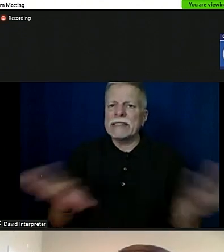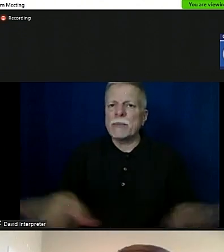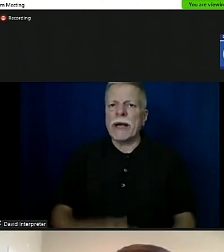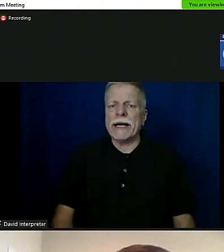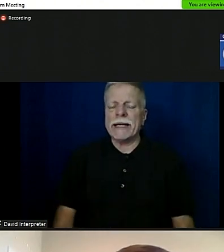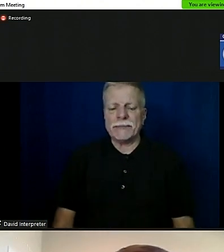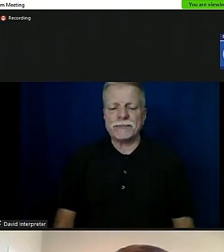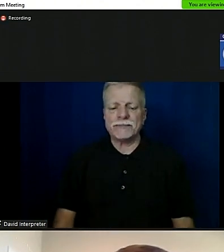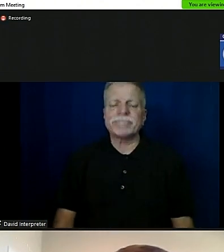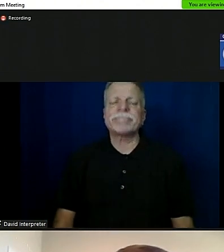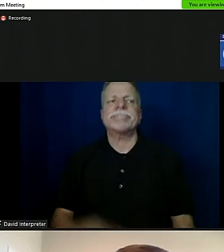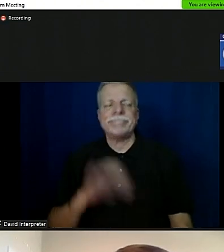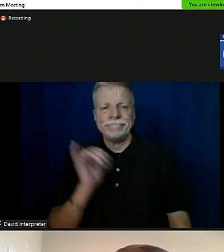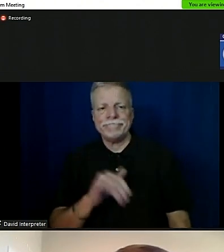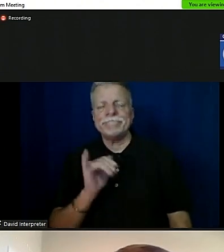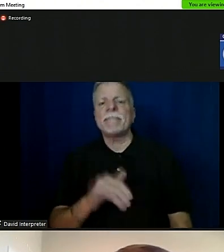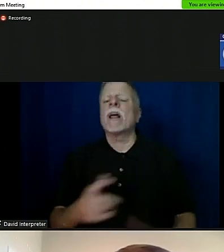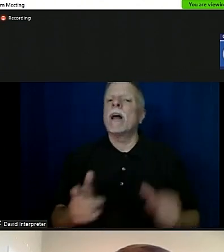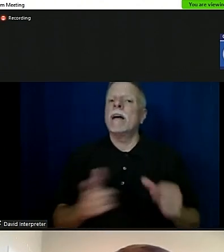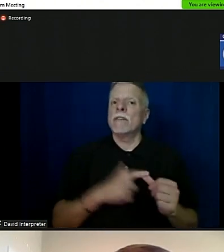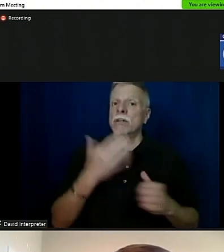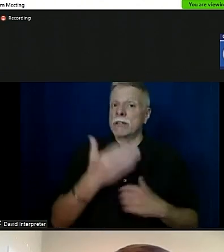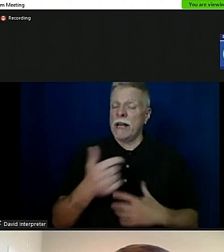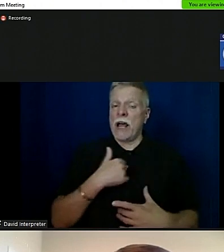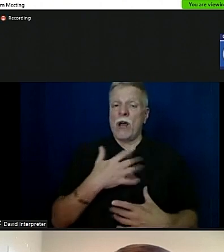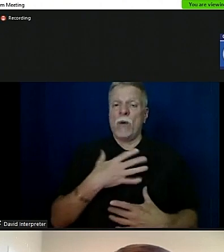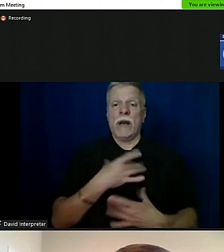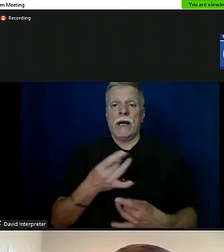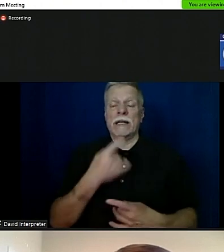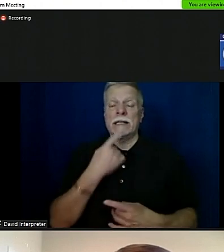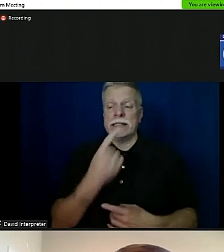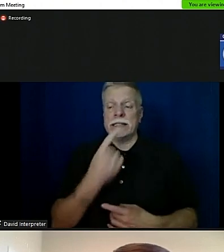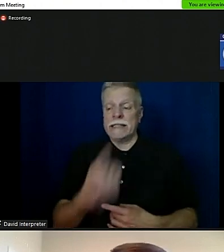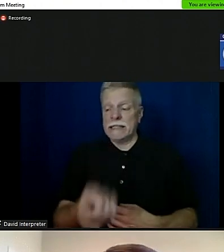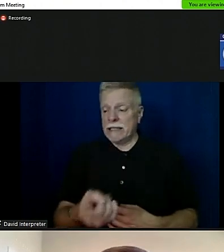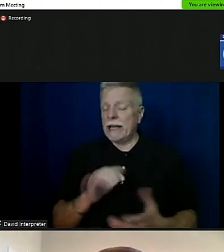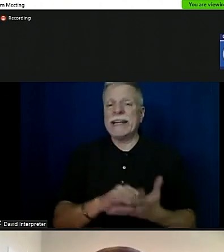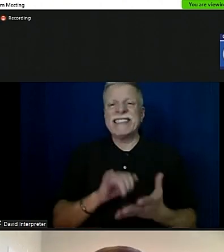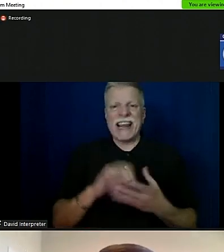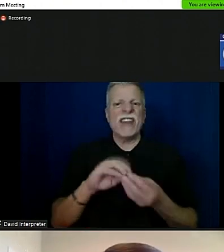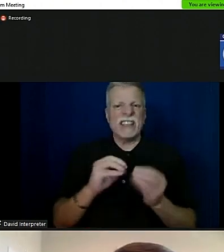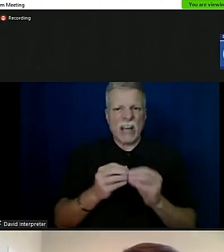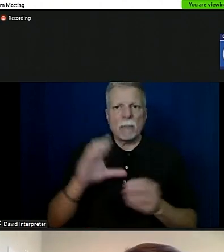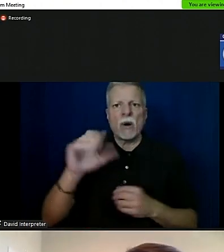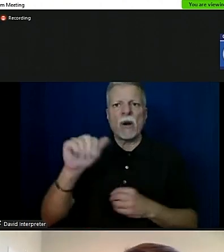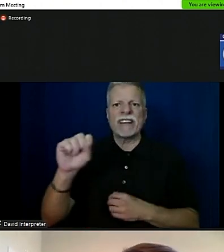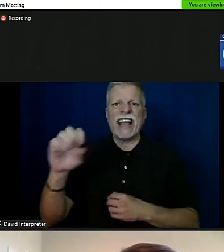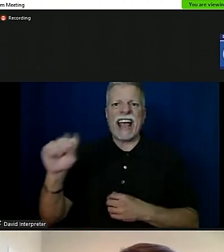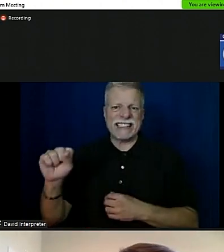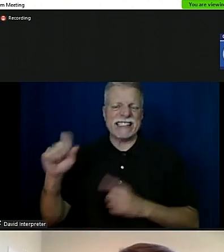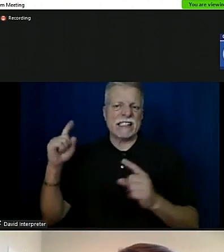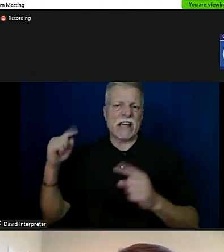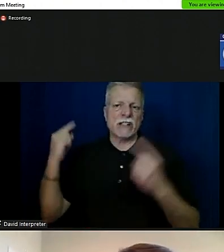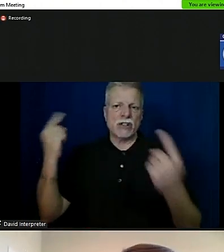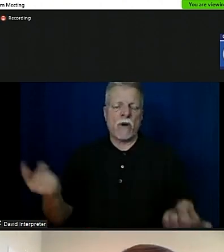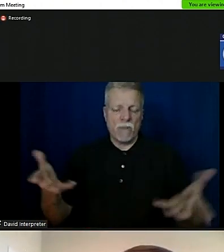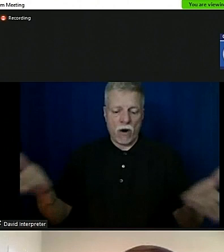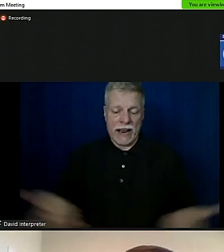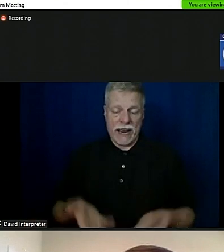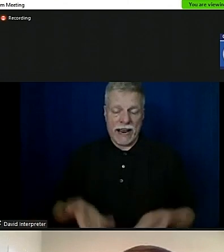Yes. So I guess the first thing I would want to say is that, the number of cases we've had so far here in Colorado has